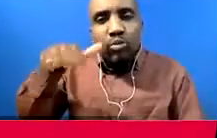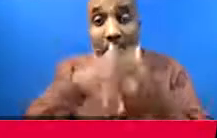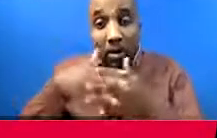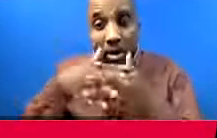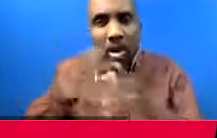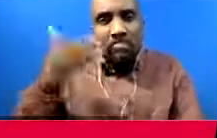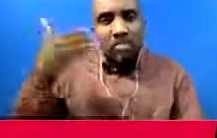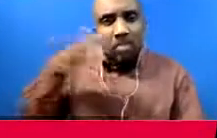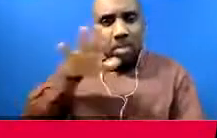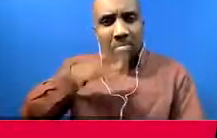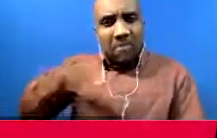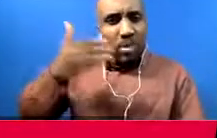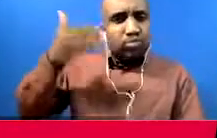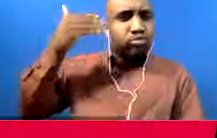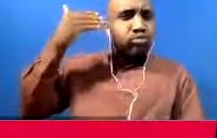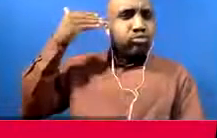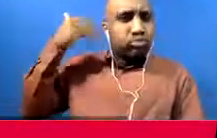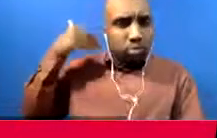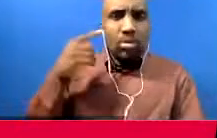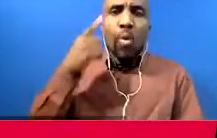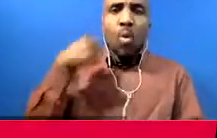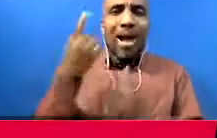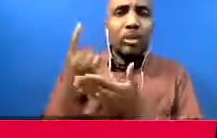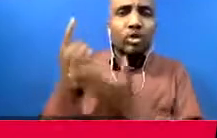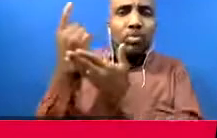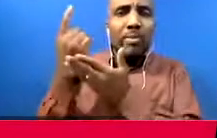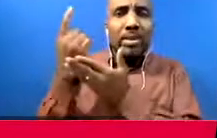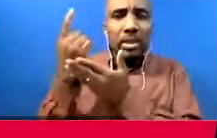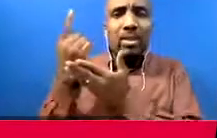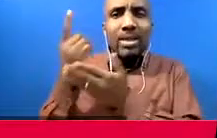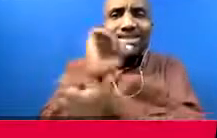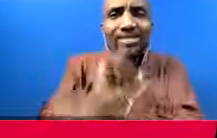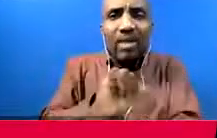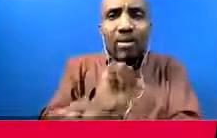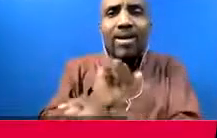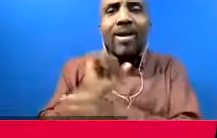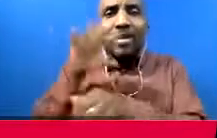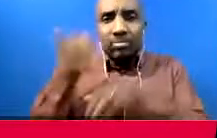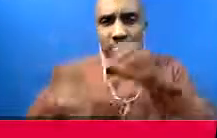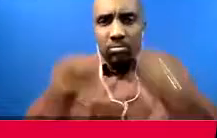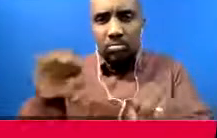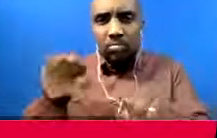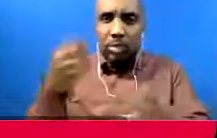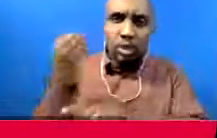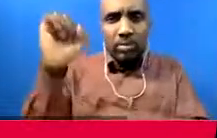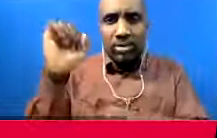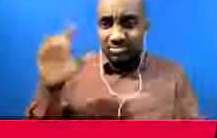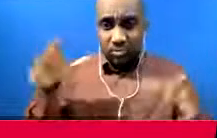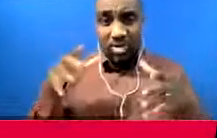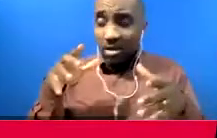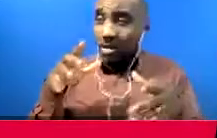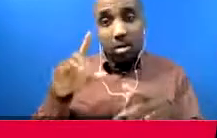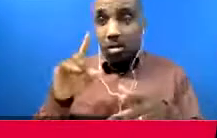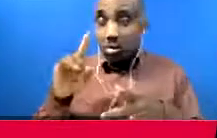fought against white supremacy, slavery, and colonization and won. So they created the first Black Republic and the only country to be founded